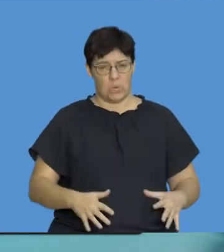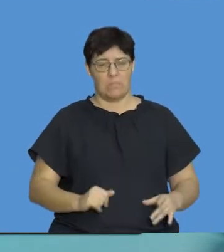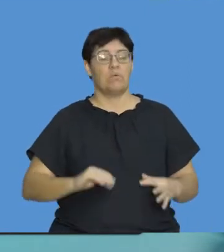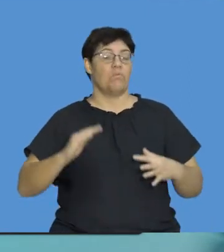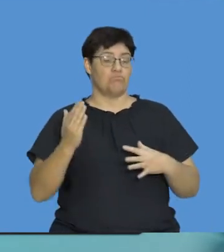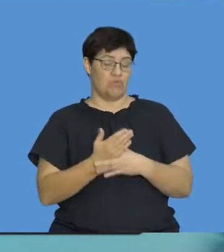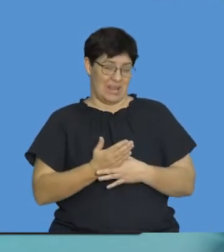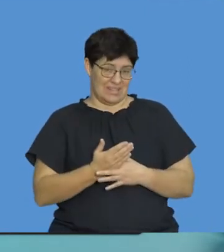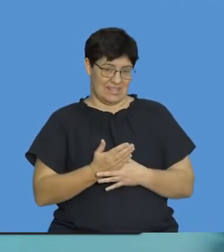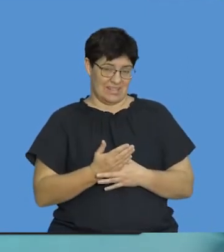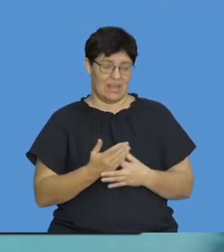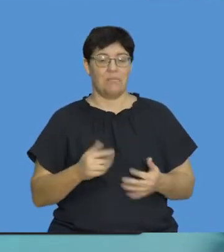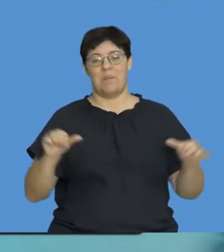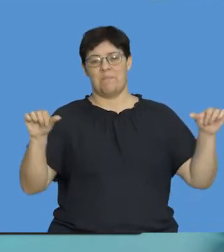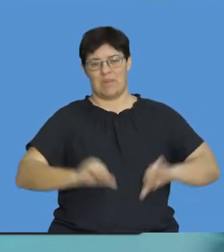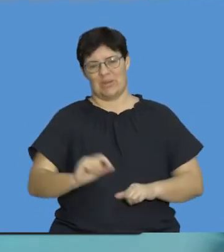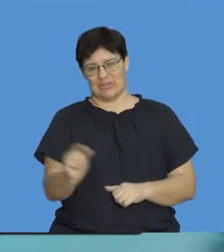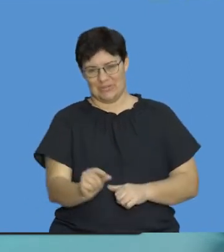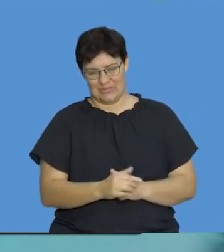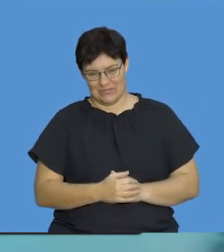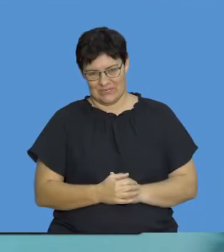quick break and we'll be back with some more.